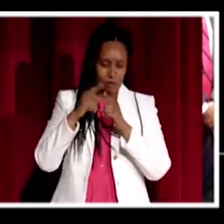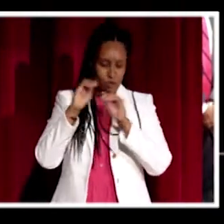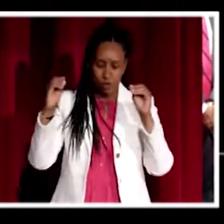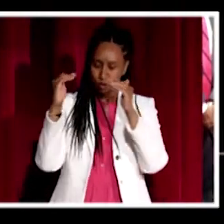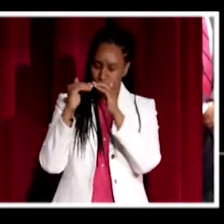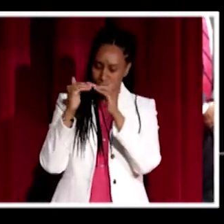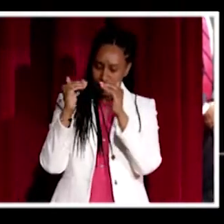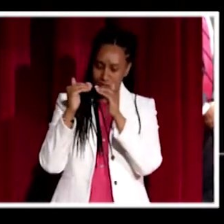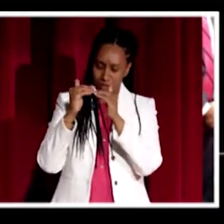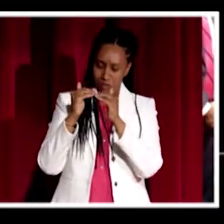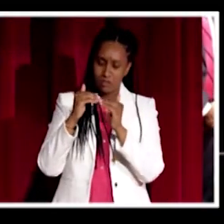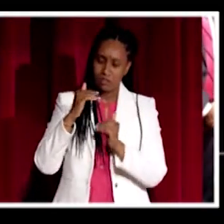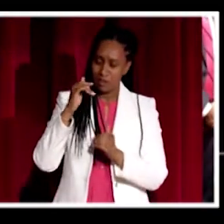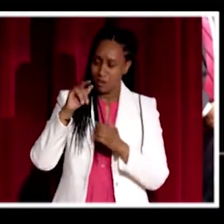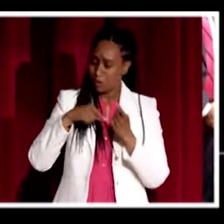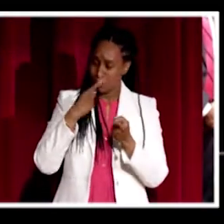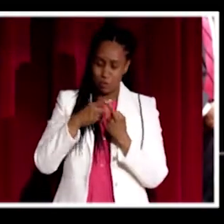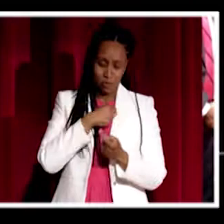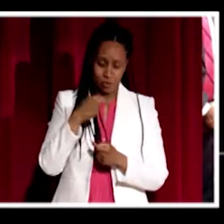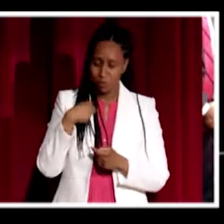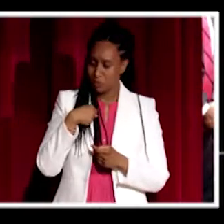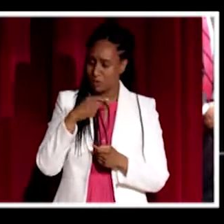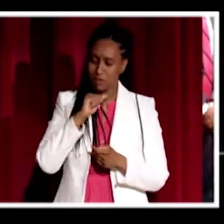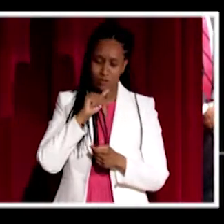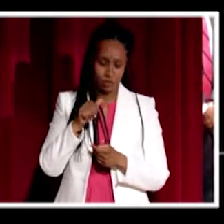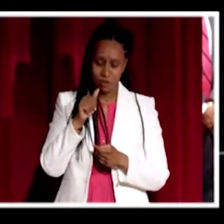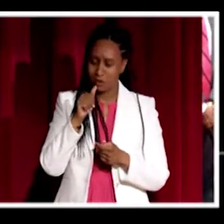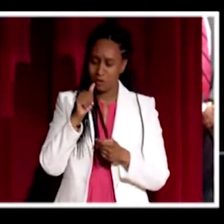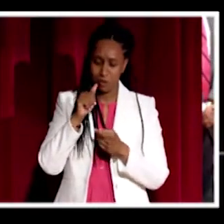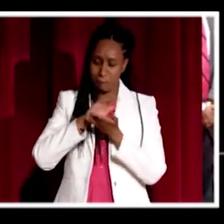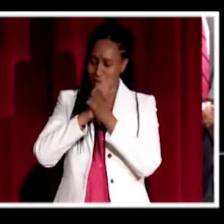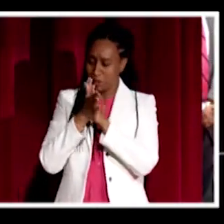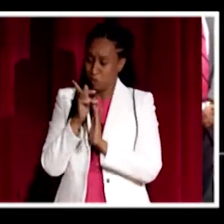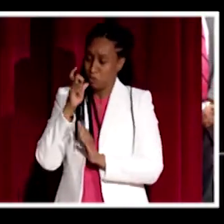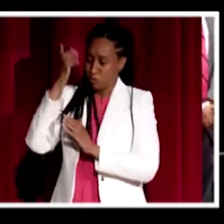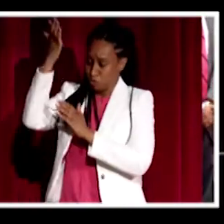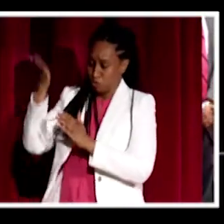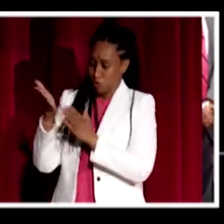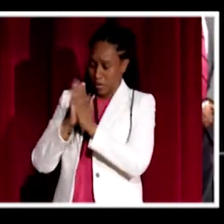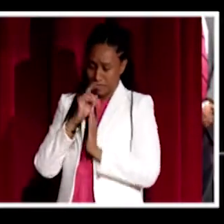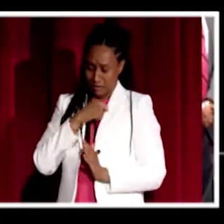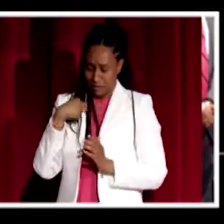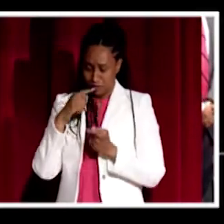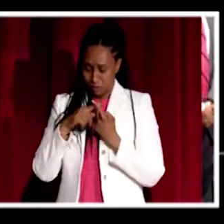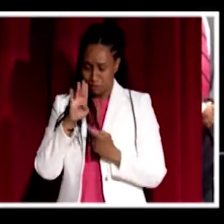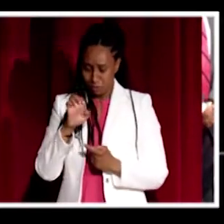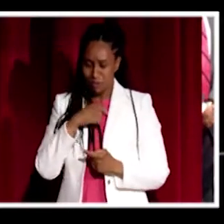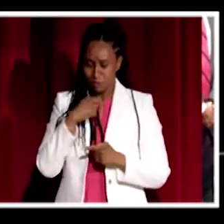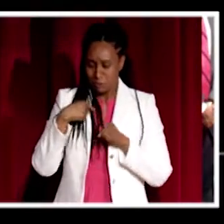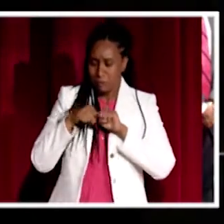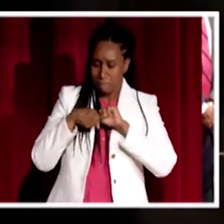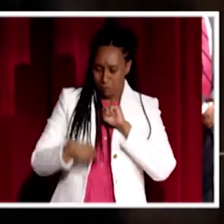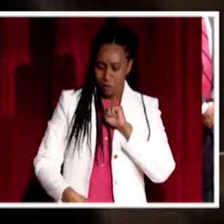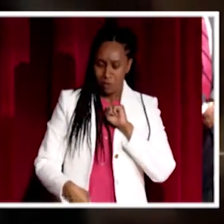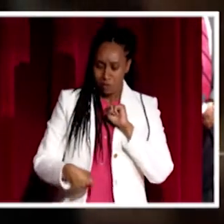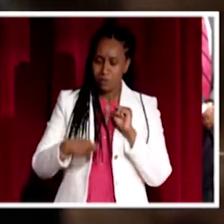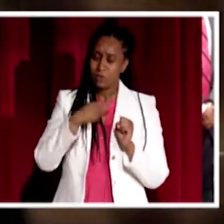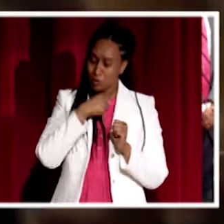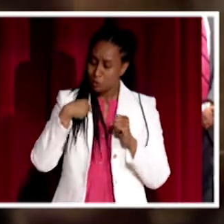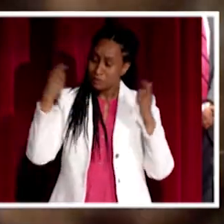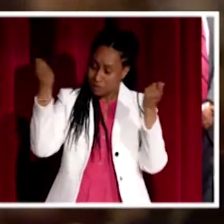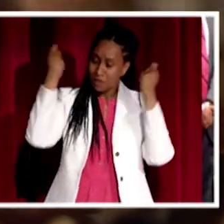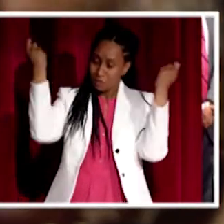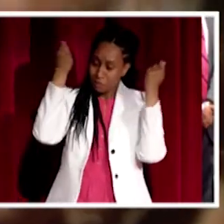God, when we don't live up to the people you have called us to be. So God, as we come together to celebrate all that you